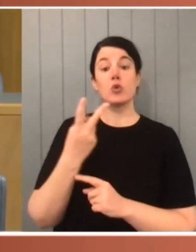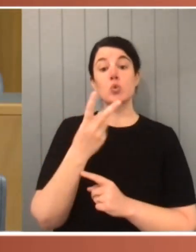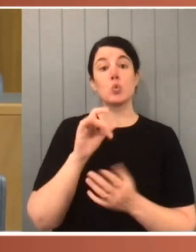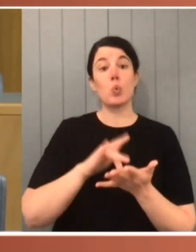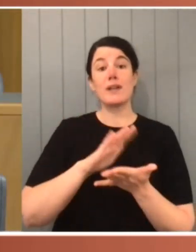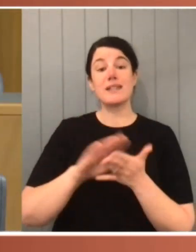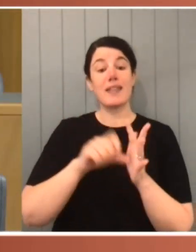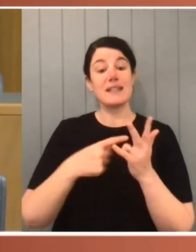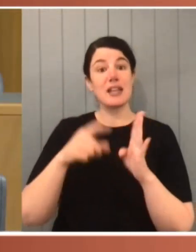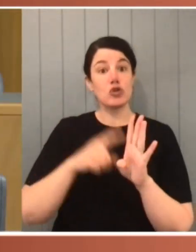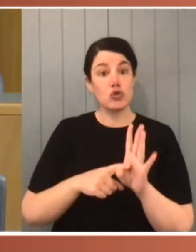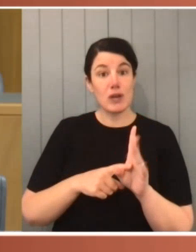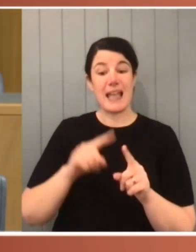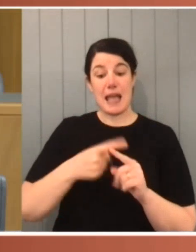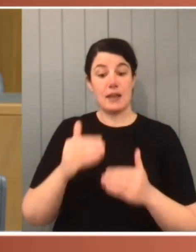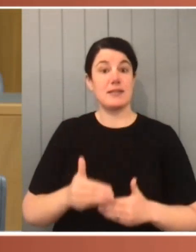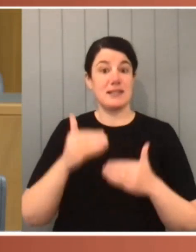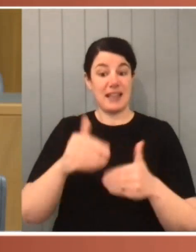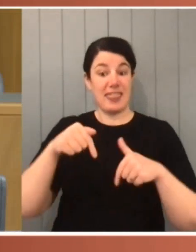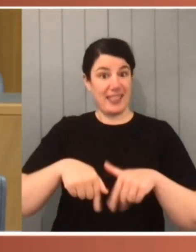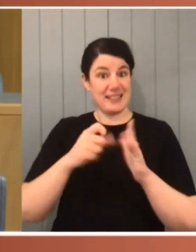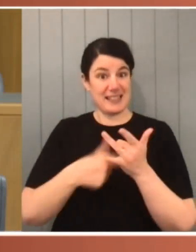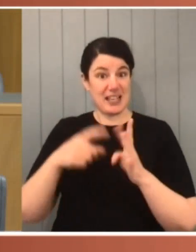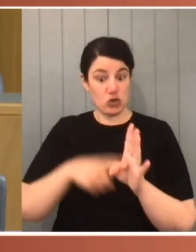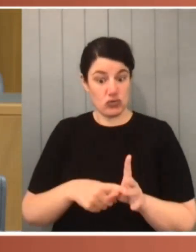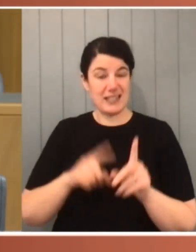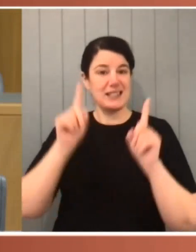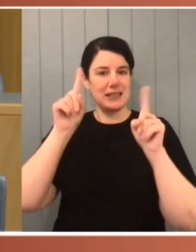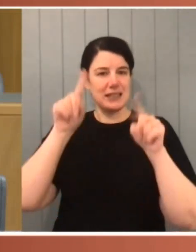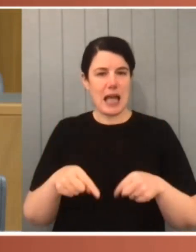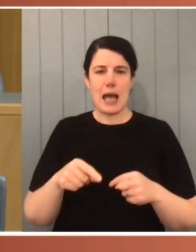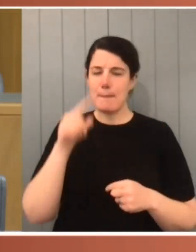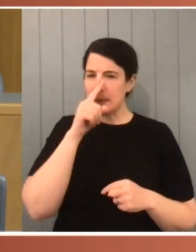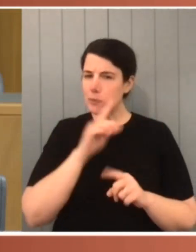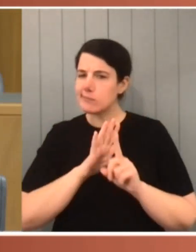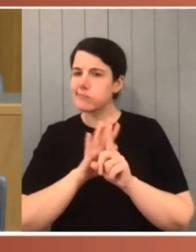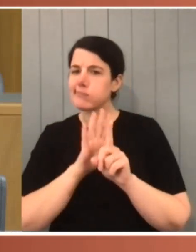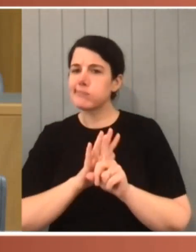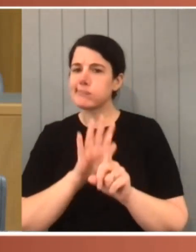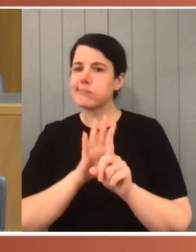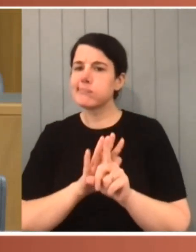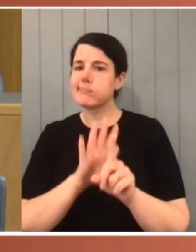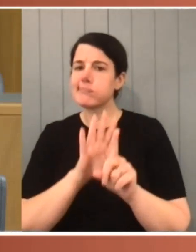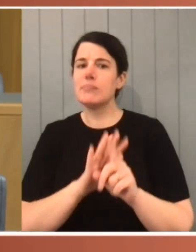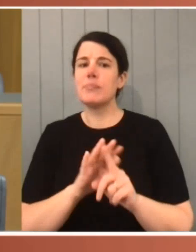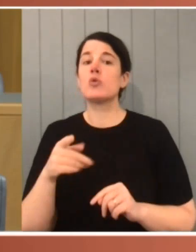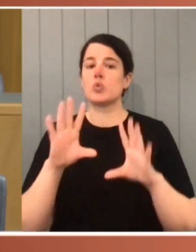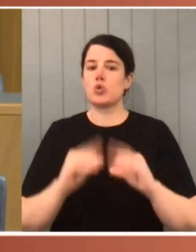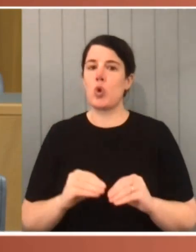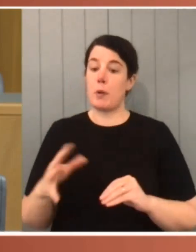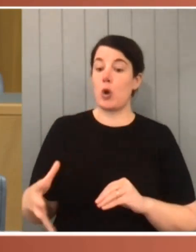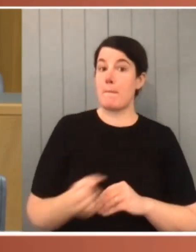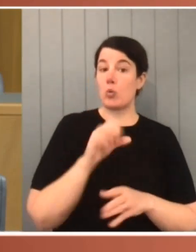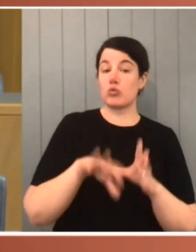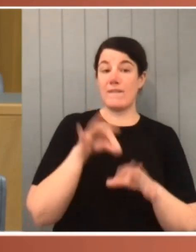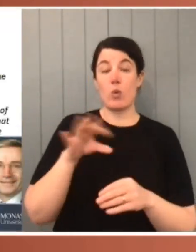and the first decade of this century, there was a concerted push to end the practice from within the Liberal Party.